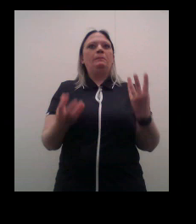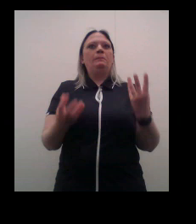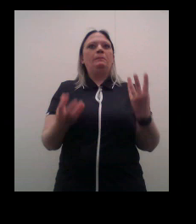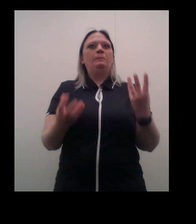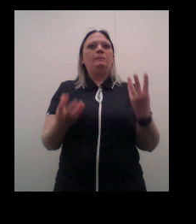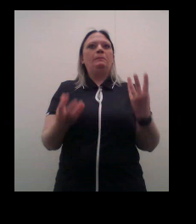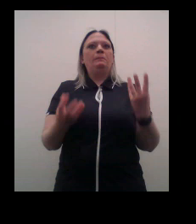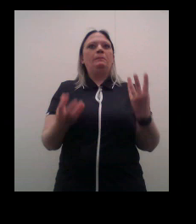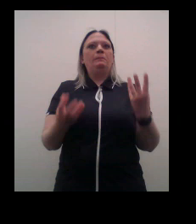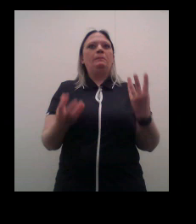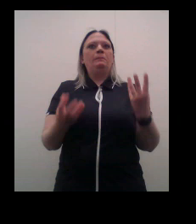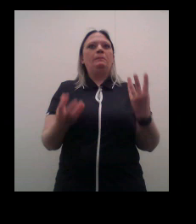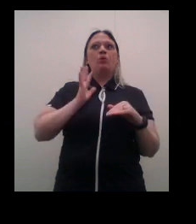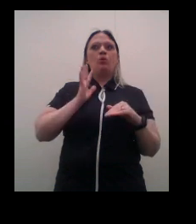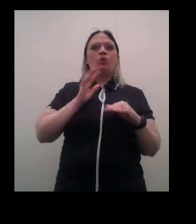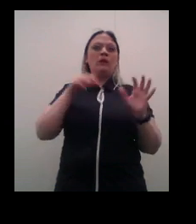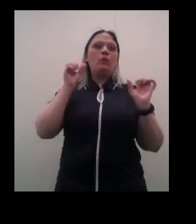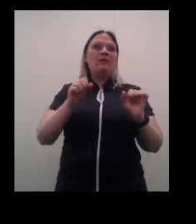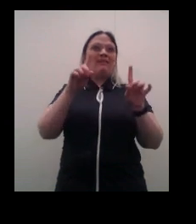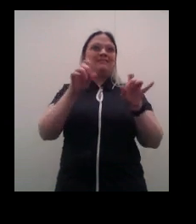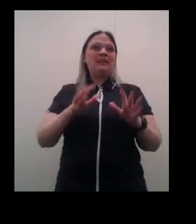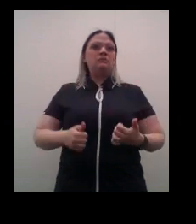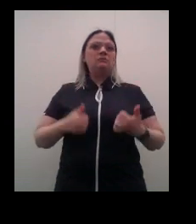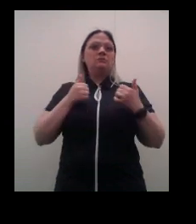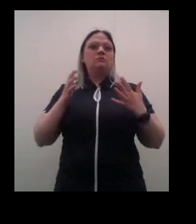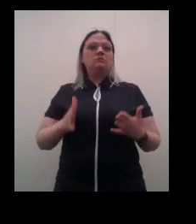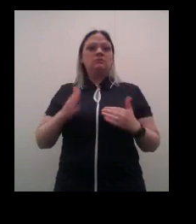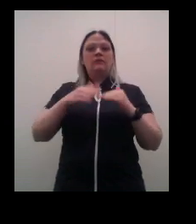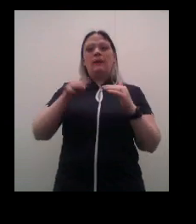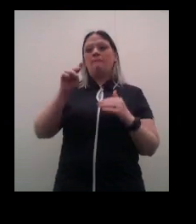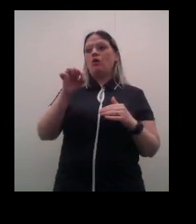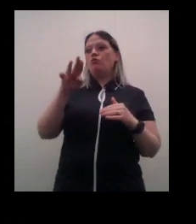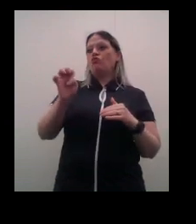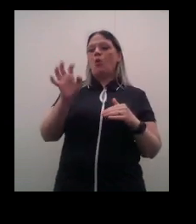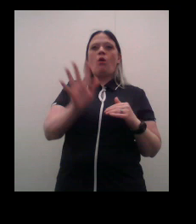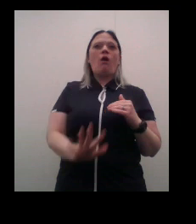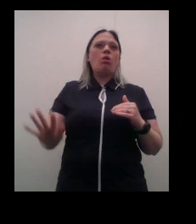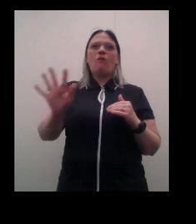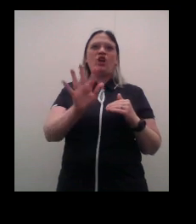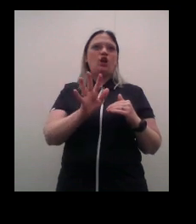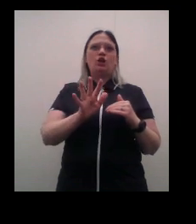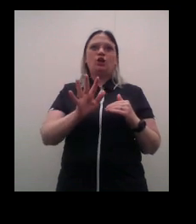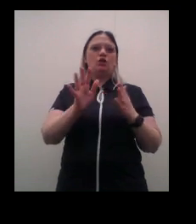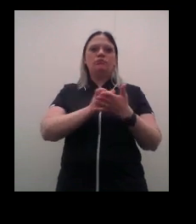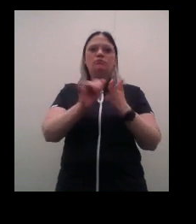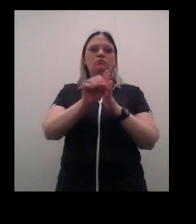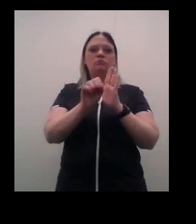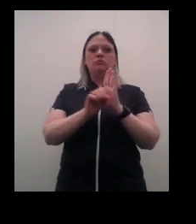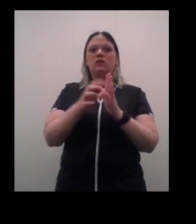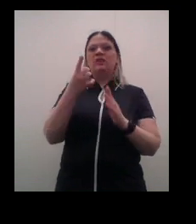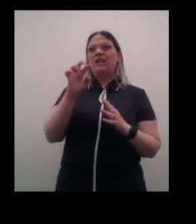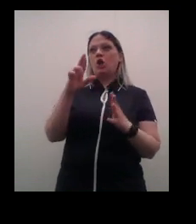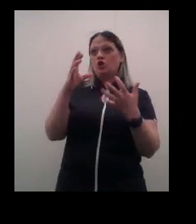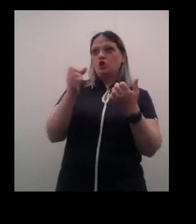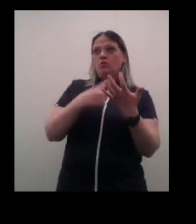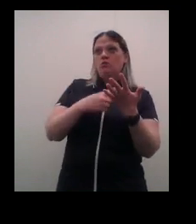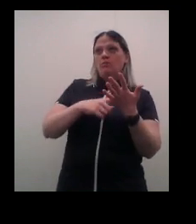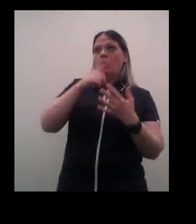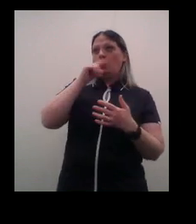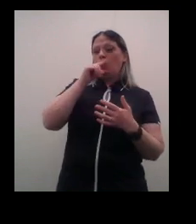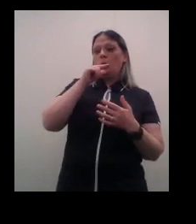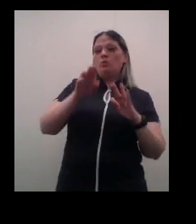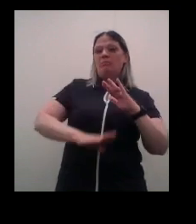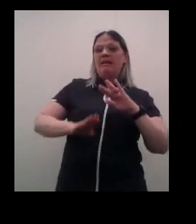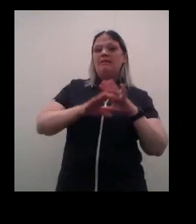we've performed on our residents than what was been done in Monroe County and many other counties across New York State. Dr. Burstein, would you like to talk about who's basically